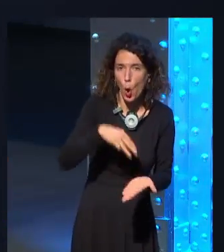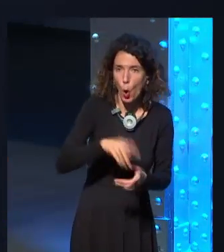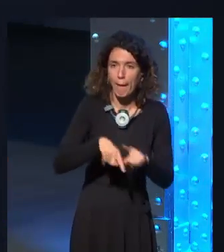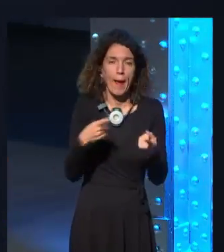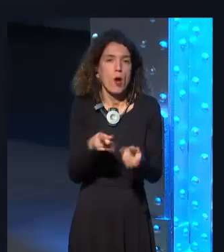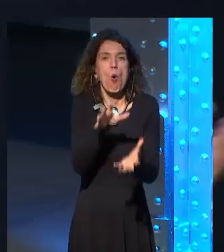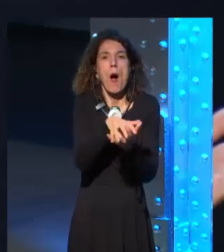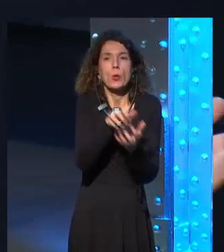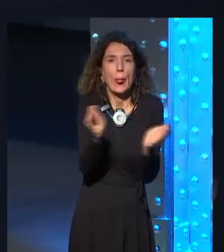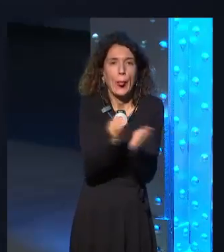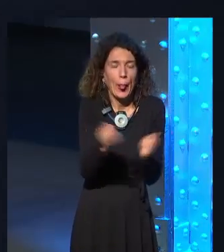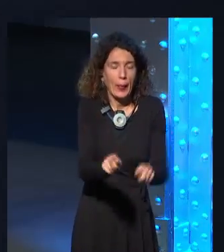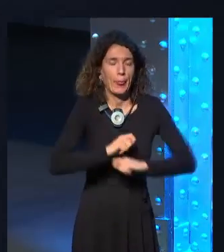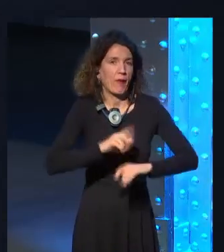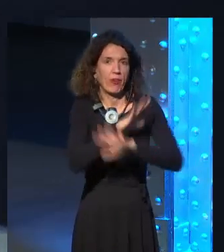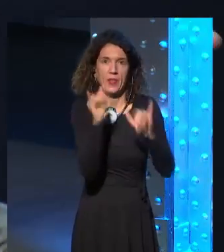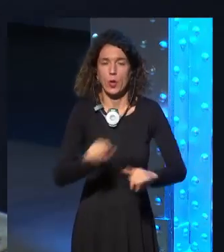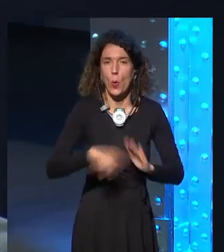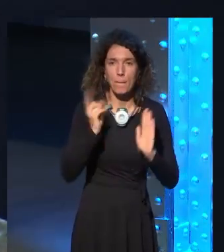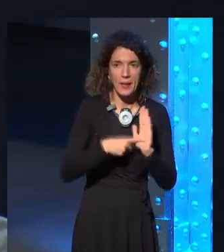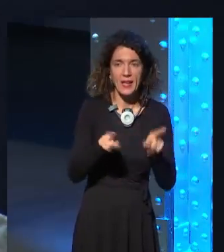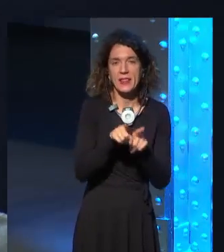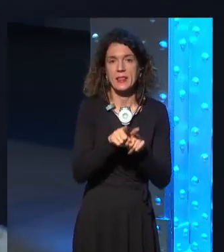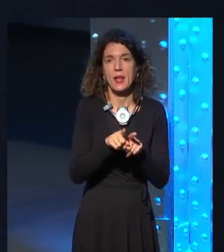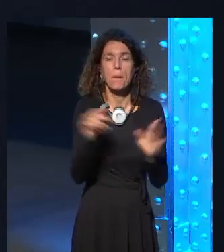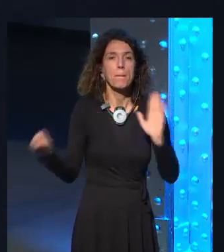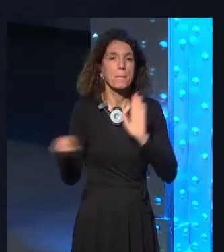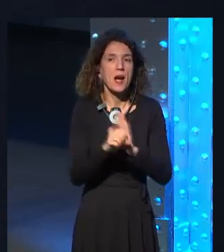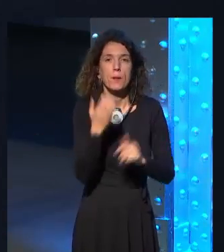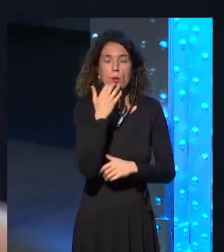or Illy, the coffee brand, says live happily.